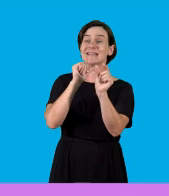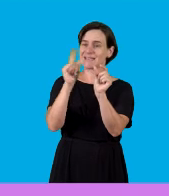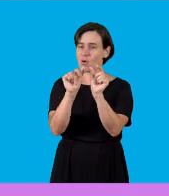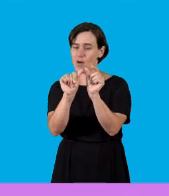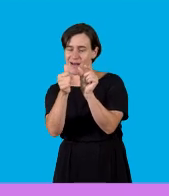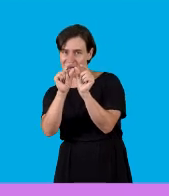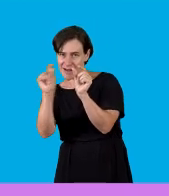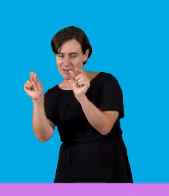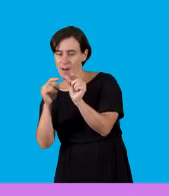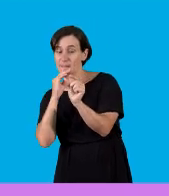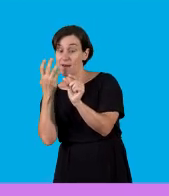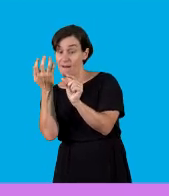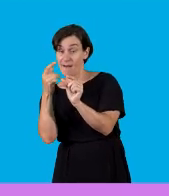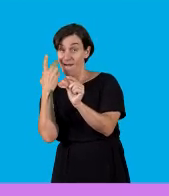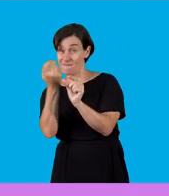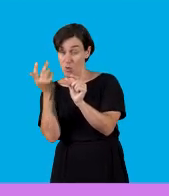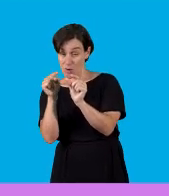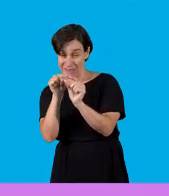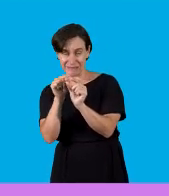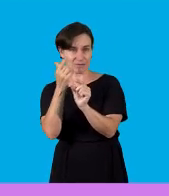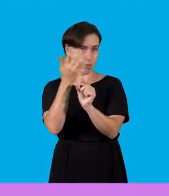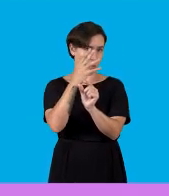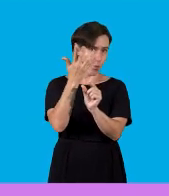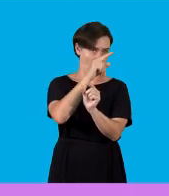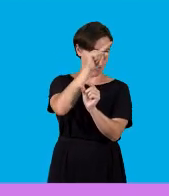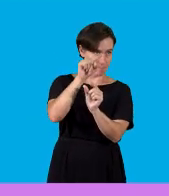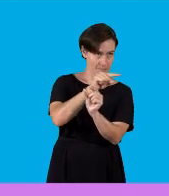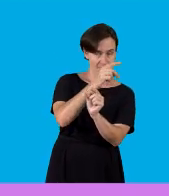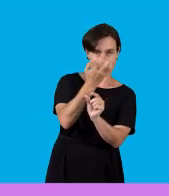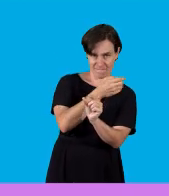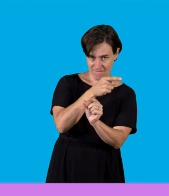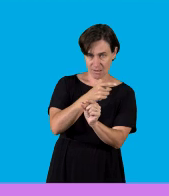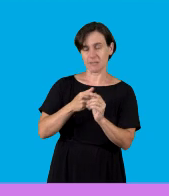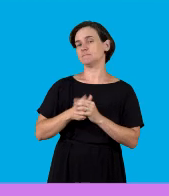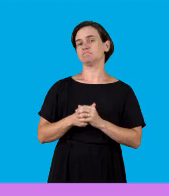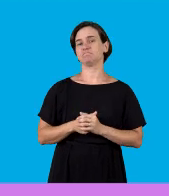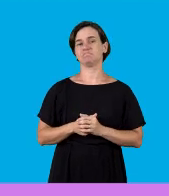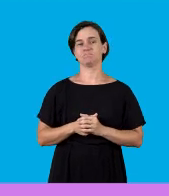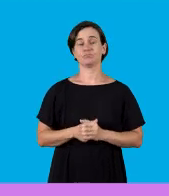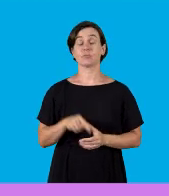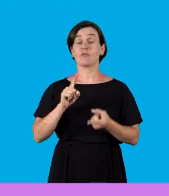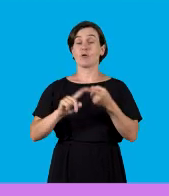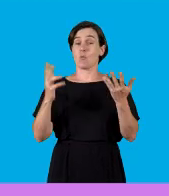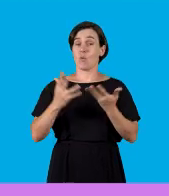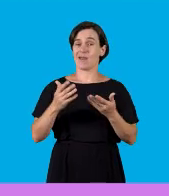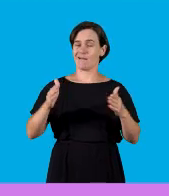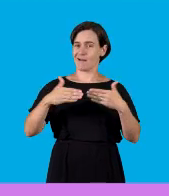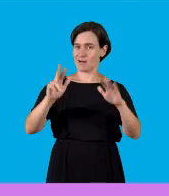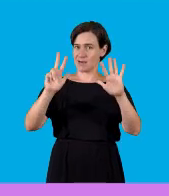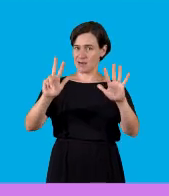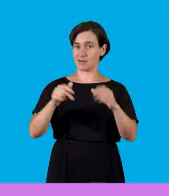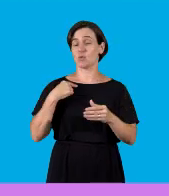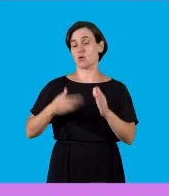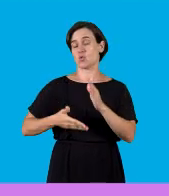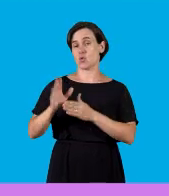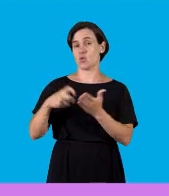go to the key, you check it along with the symbol, and then it will give you exactly what you're looking for. So we are saying we are from gate 8 and then we went to the